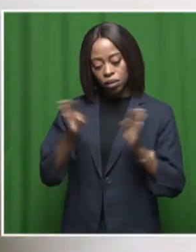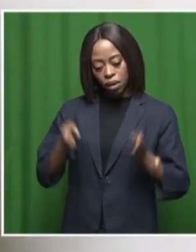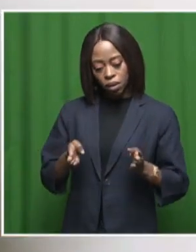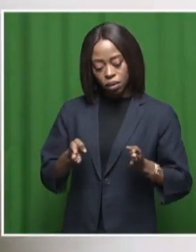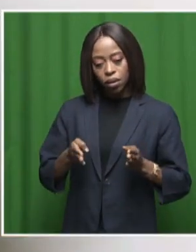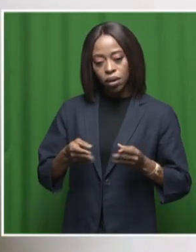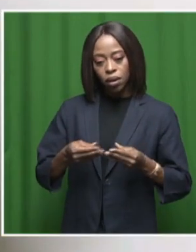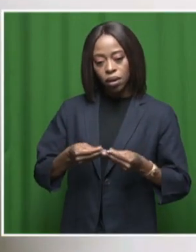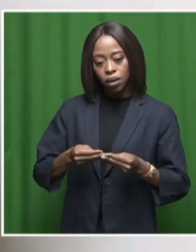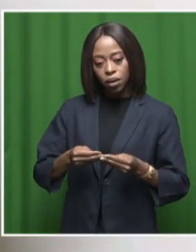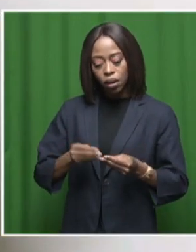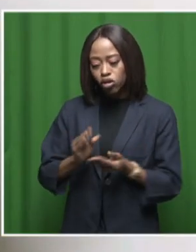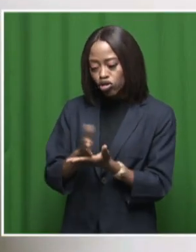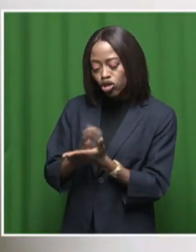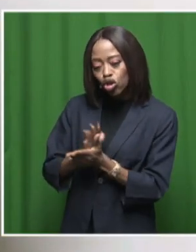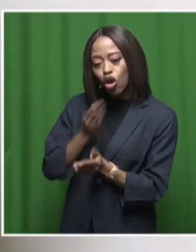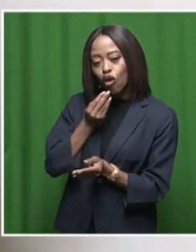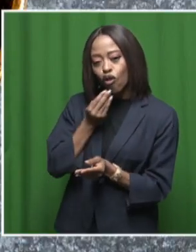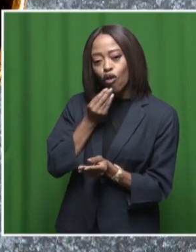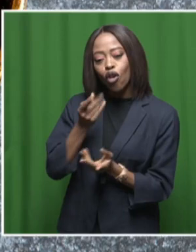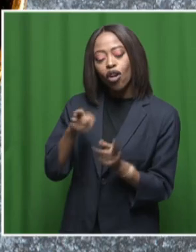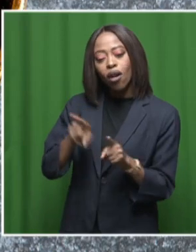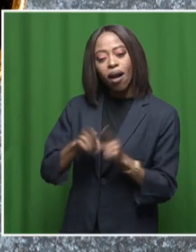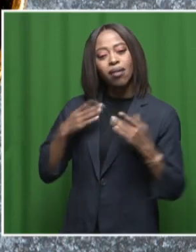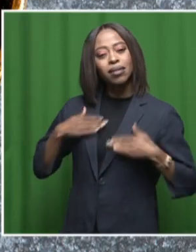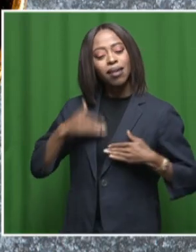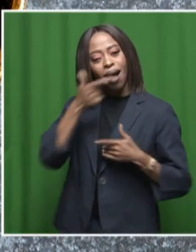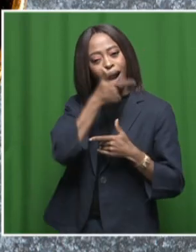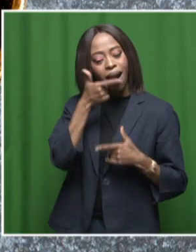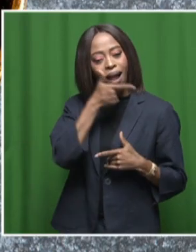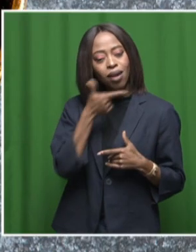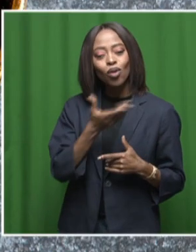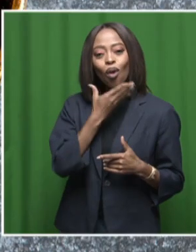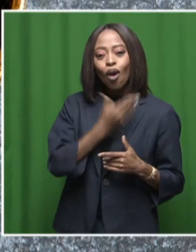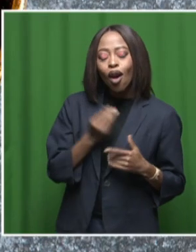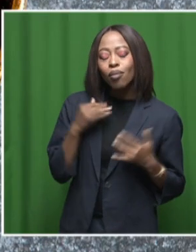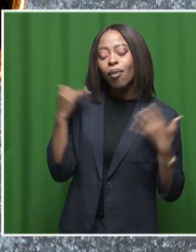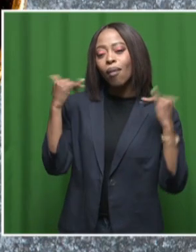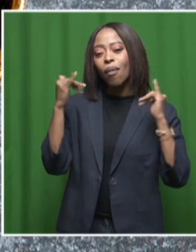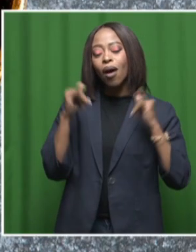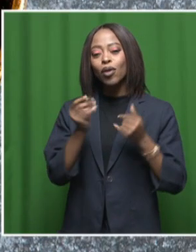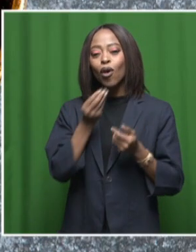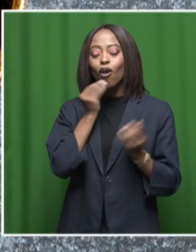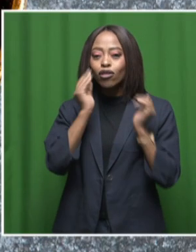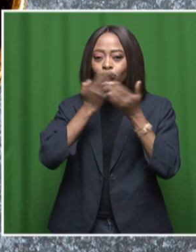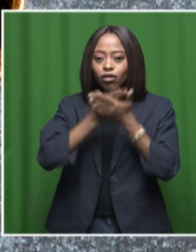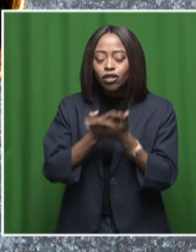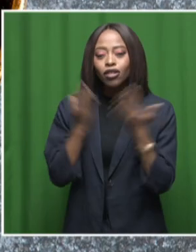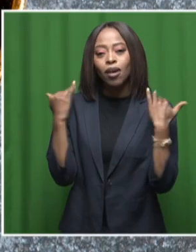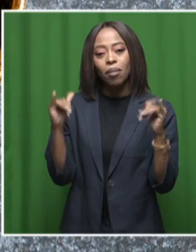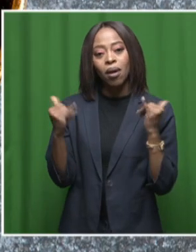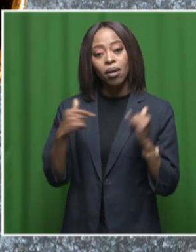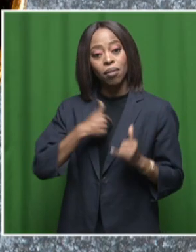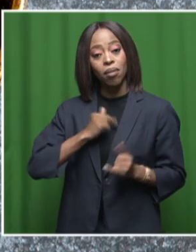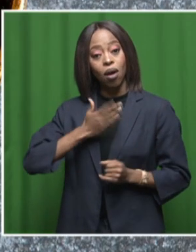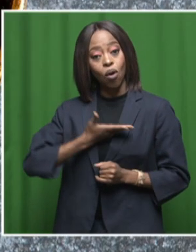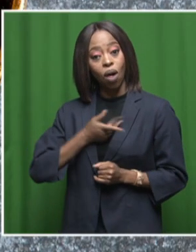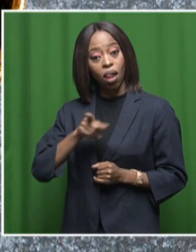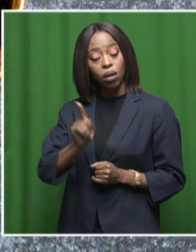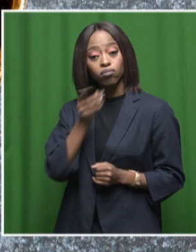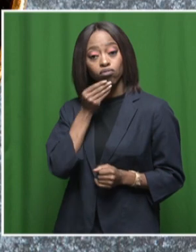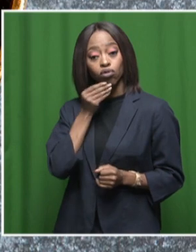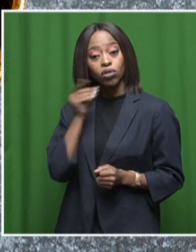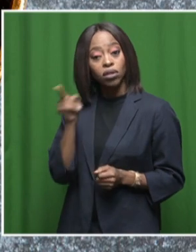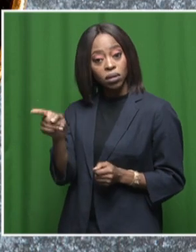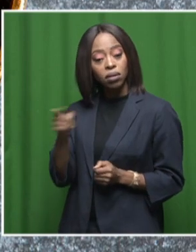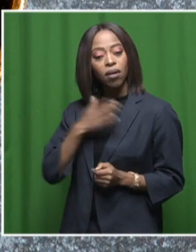bread, being together, like a Sunday lunch or a Christmas party or a dinner party. And I wanted it to be, when you are eating at Upper